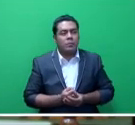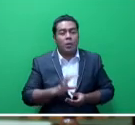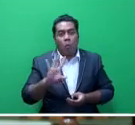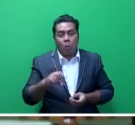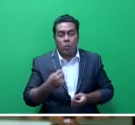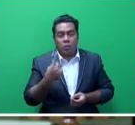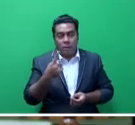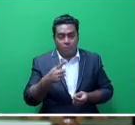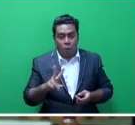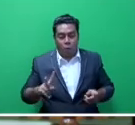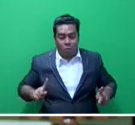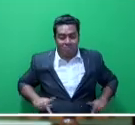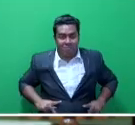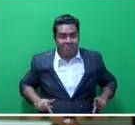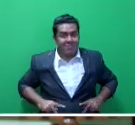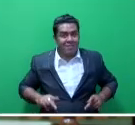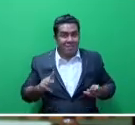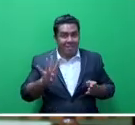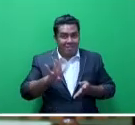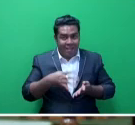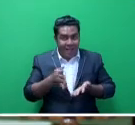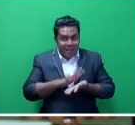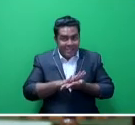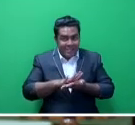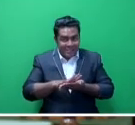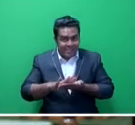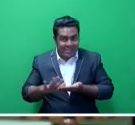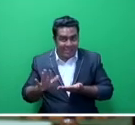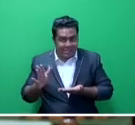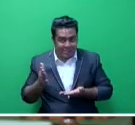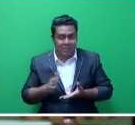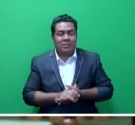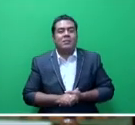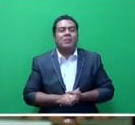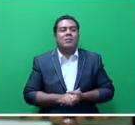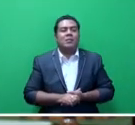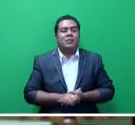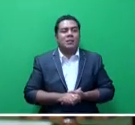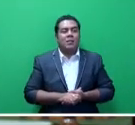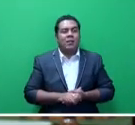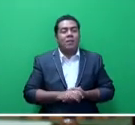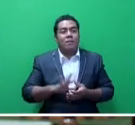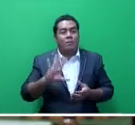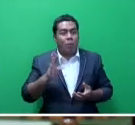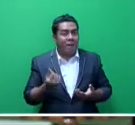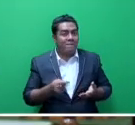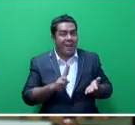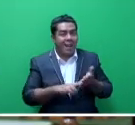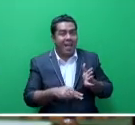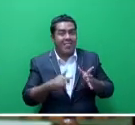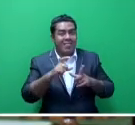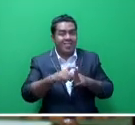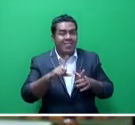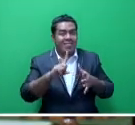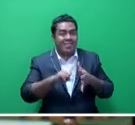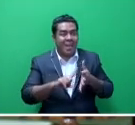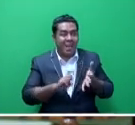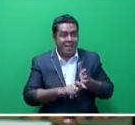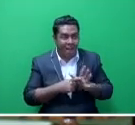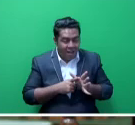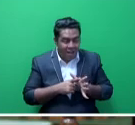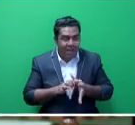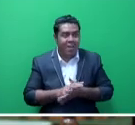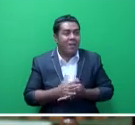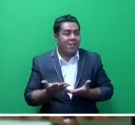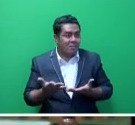for dialysis where we have centres like in Lambasa, the one that's been set up in Nandera, for up to 50%. We have now